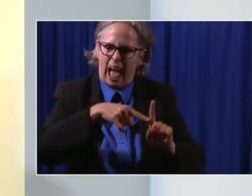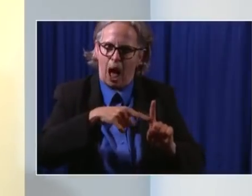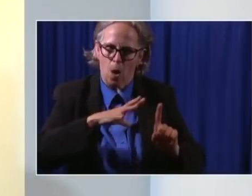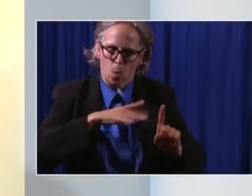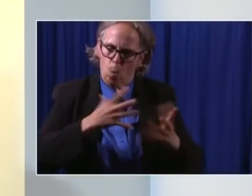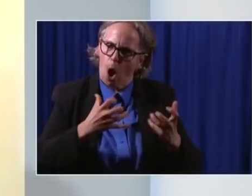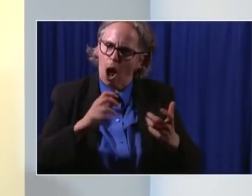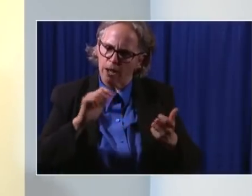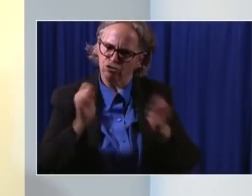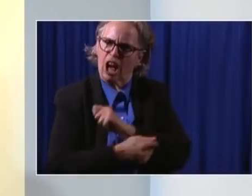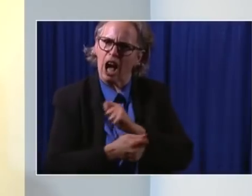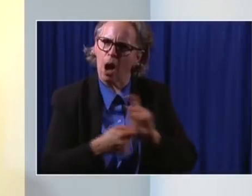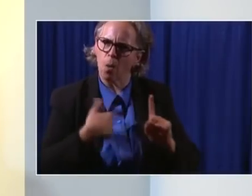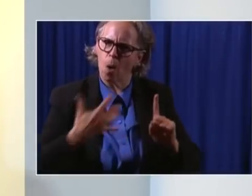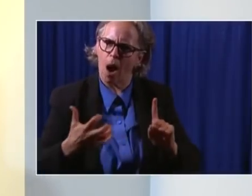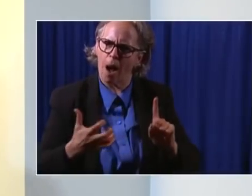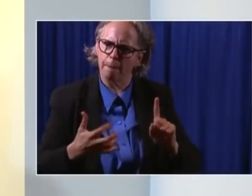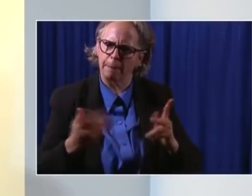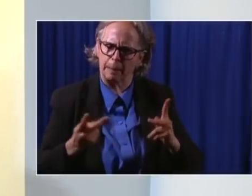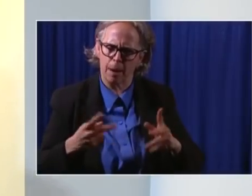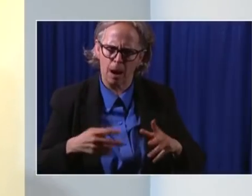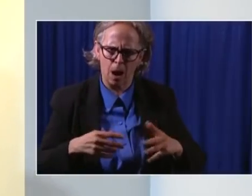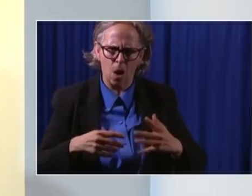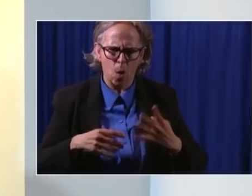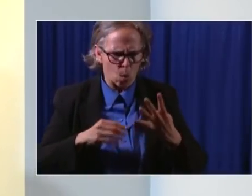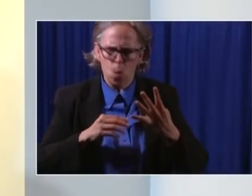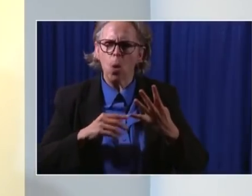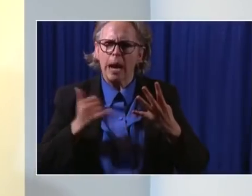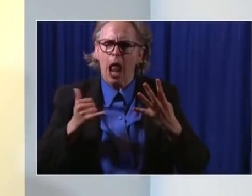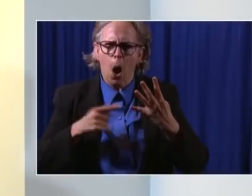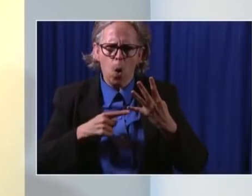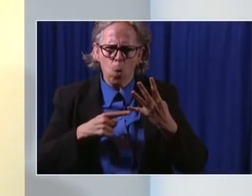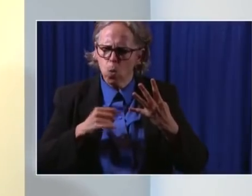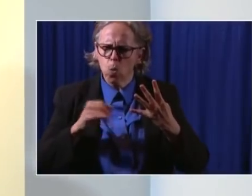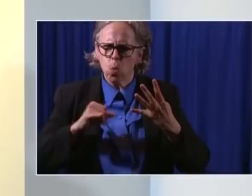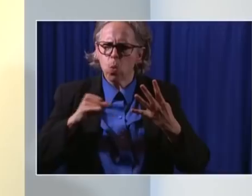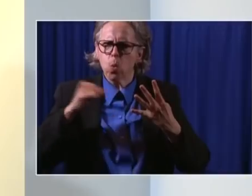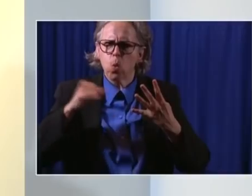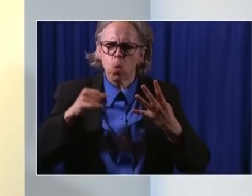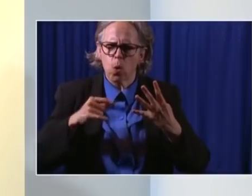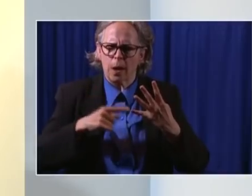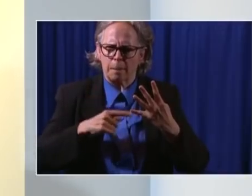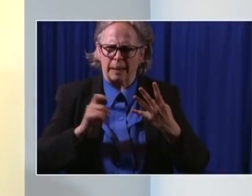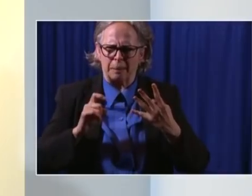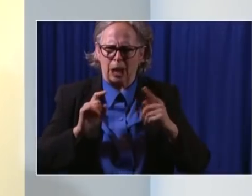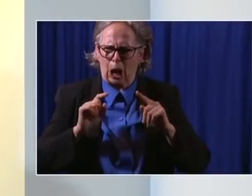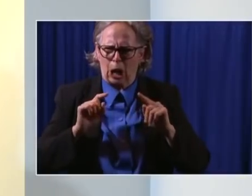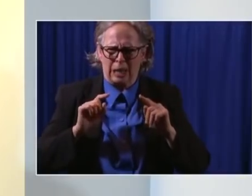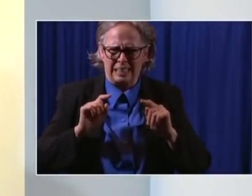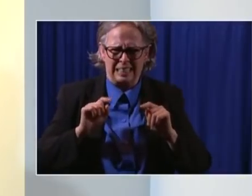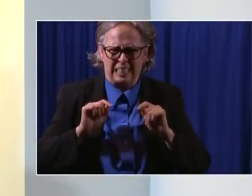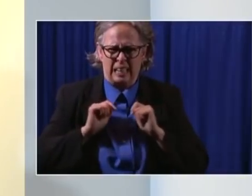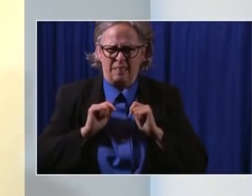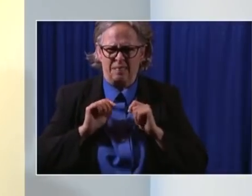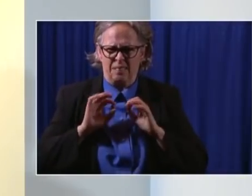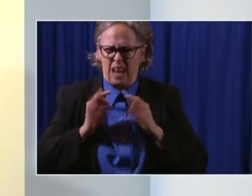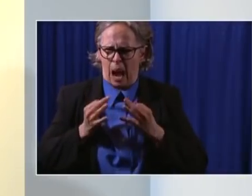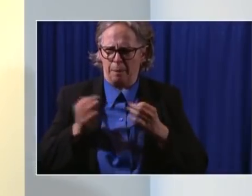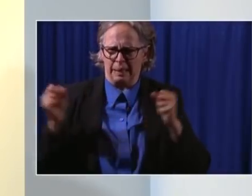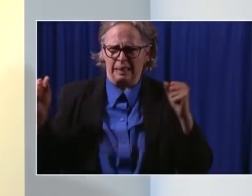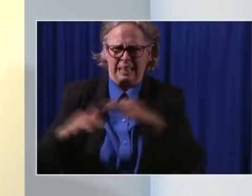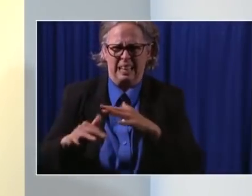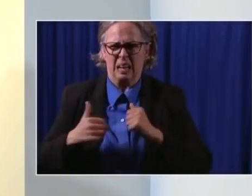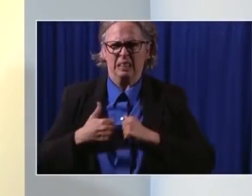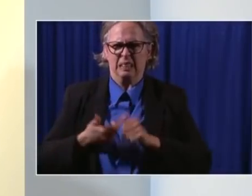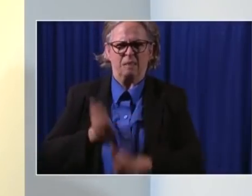this is happening. Maybe I ought not go do that family reunion or whatever it might be that we thought was a